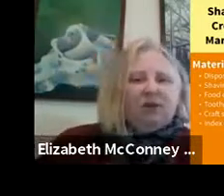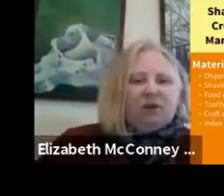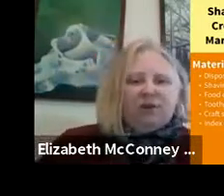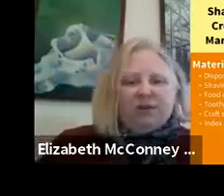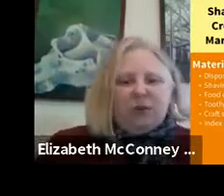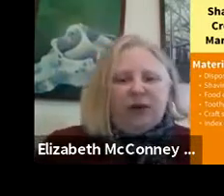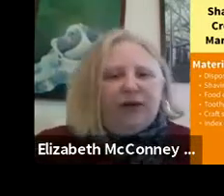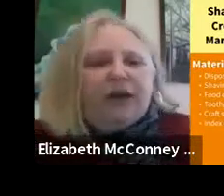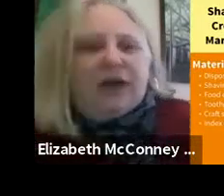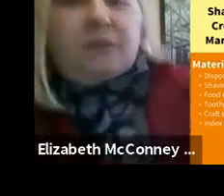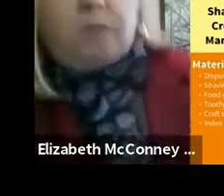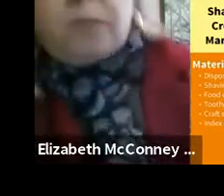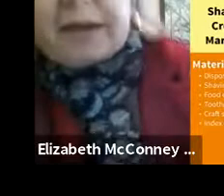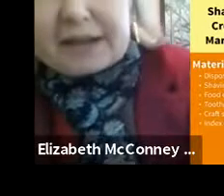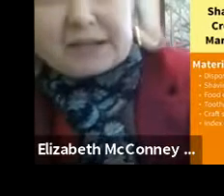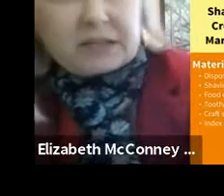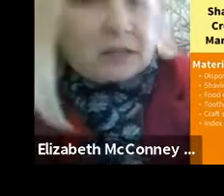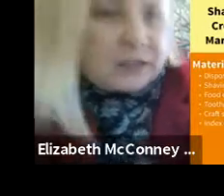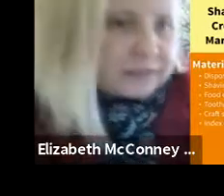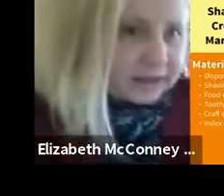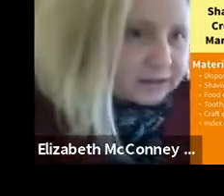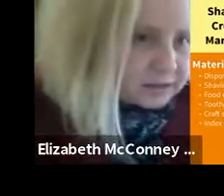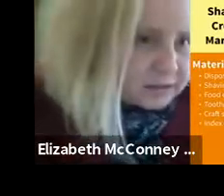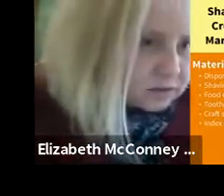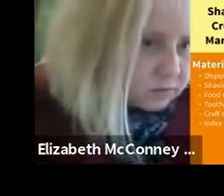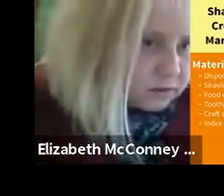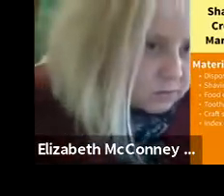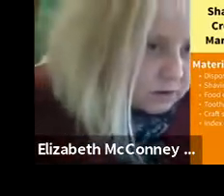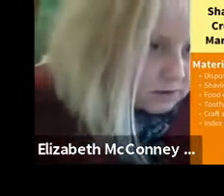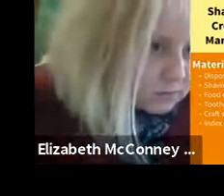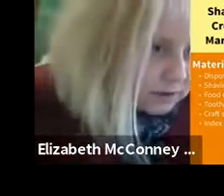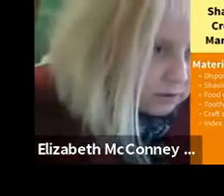your watercolors as well, but that doesn't